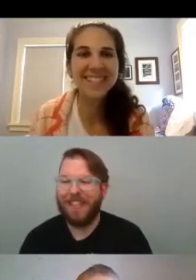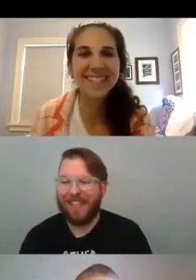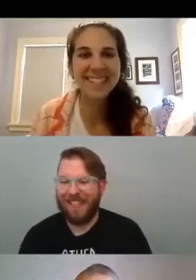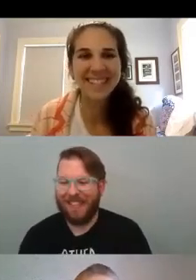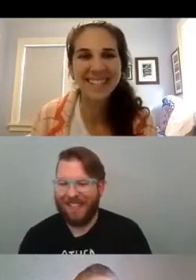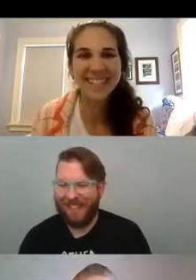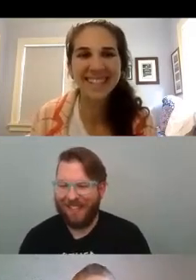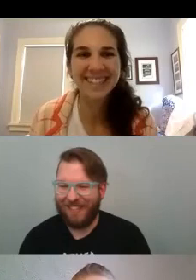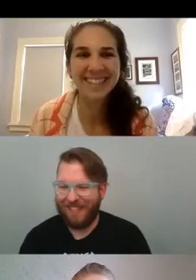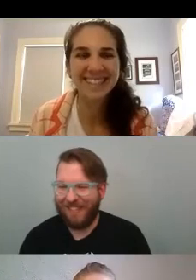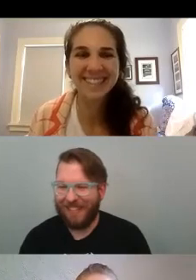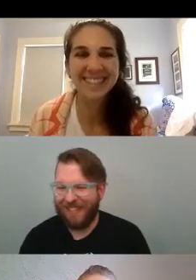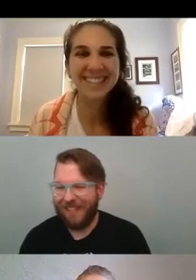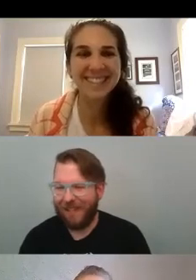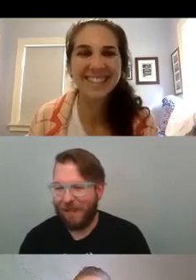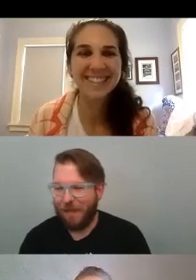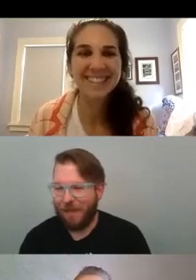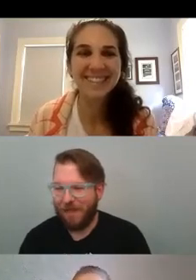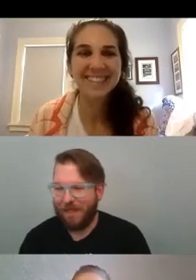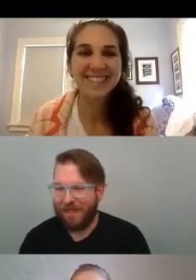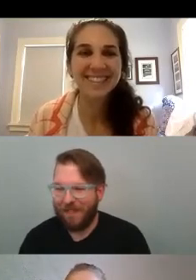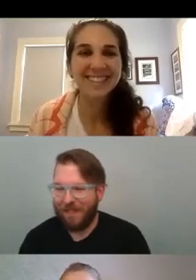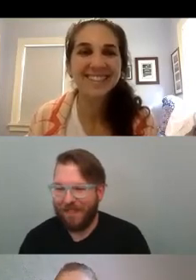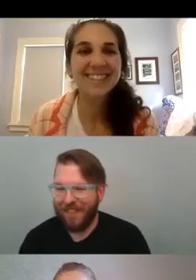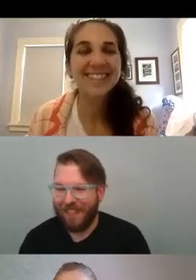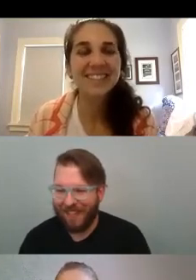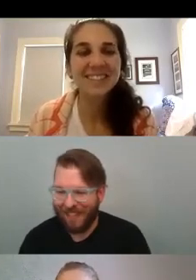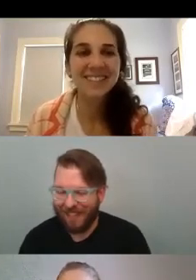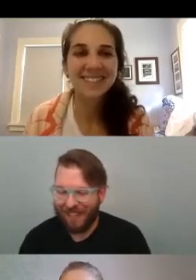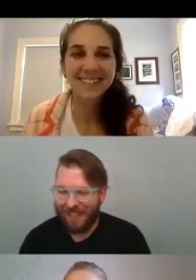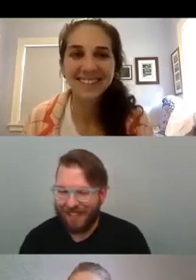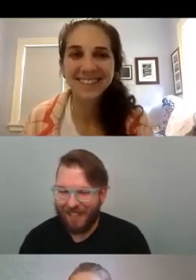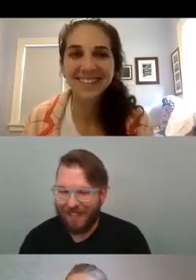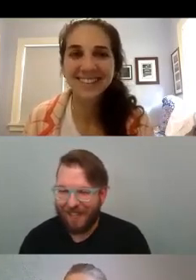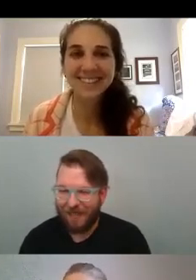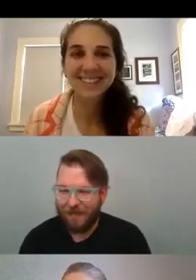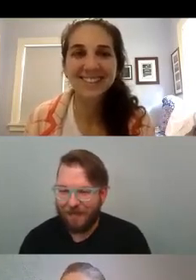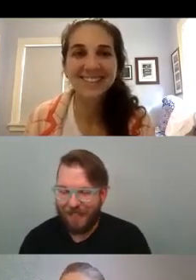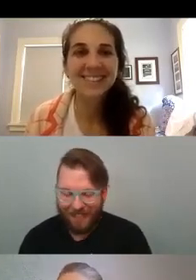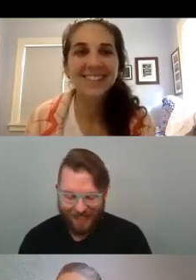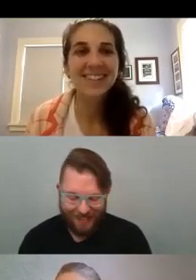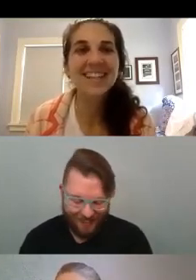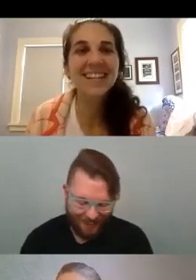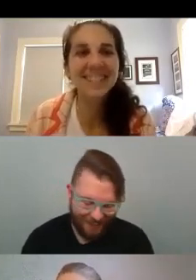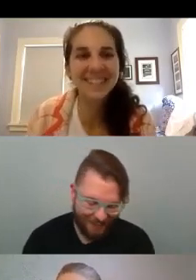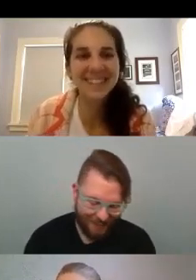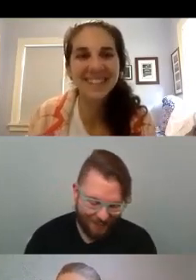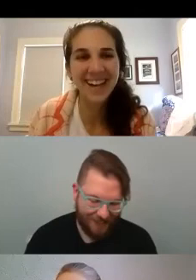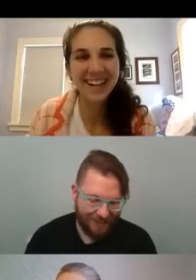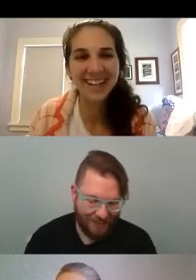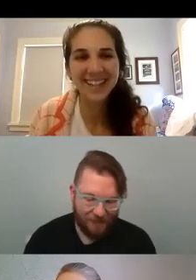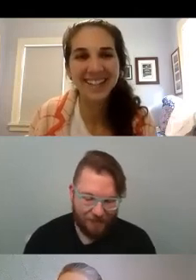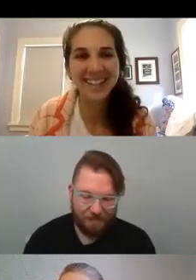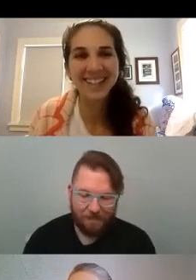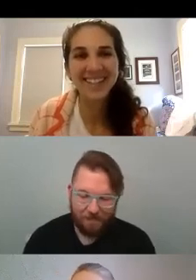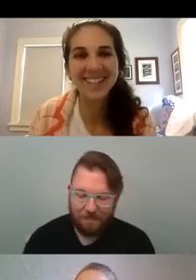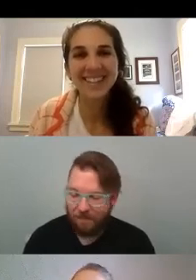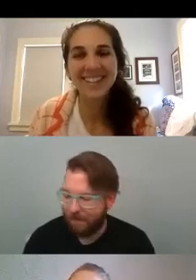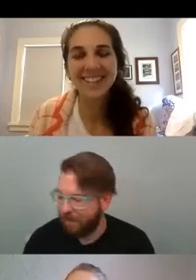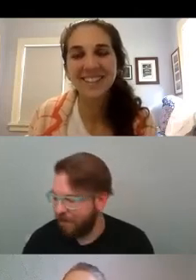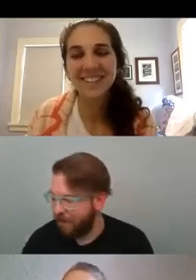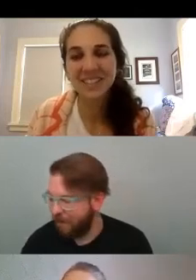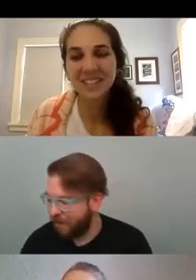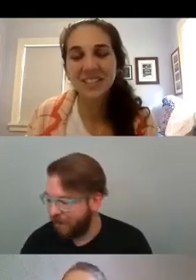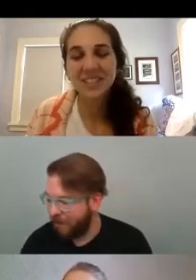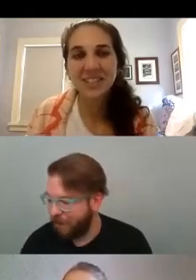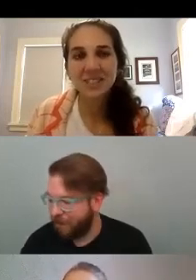that one. I am a big fan of logistics when they work in my favor. So we have